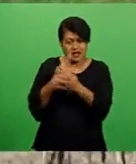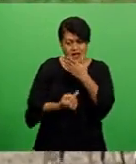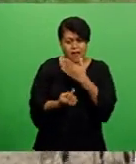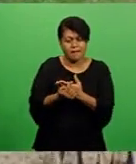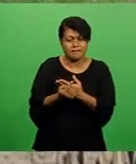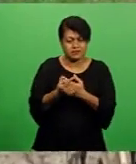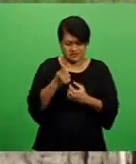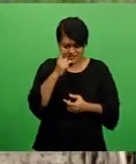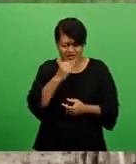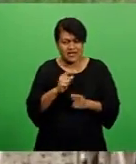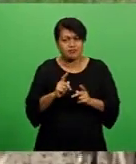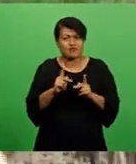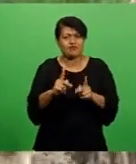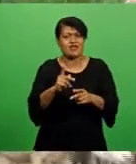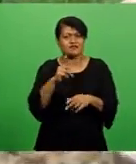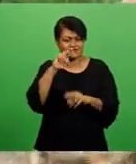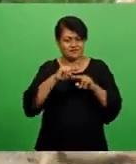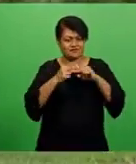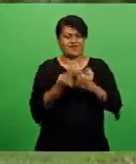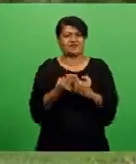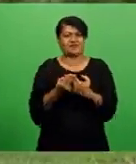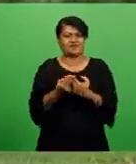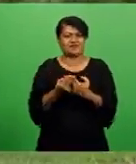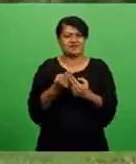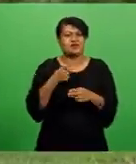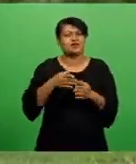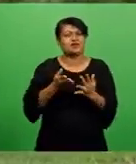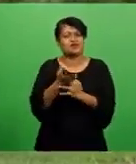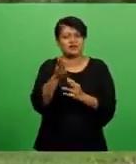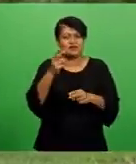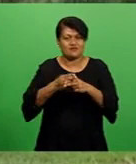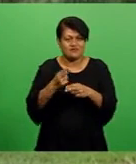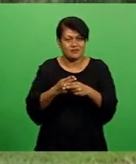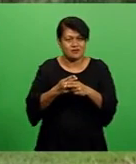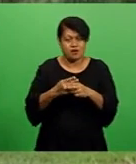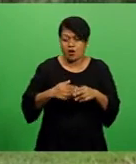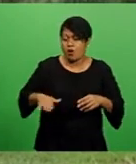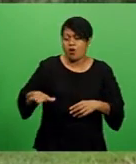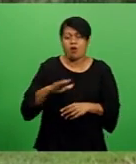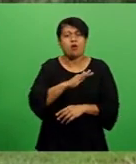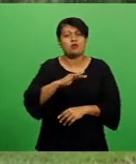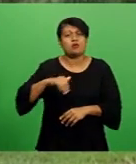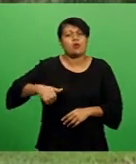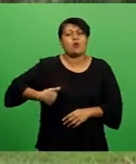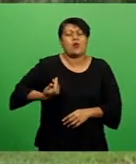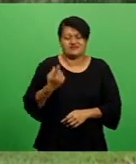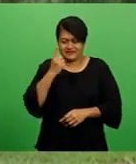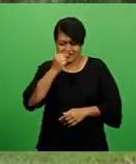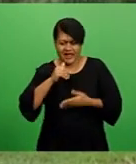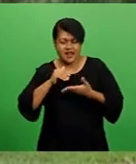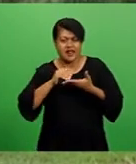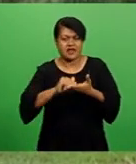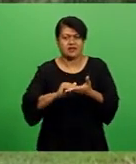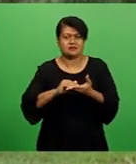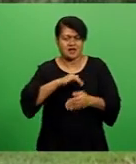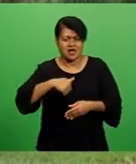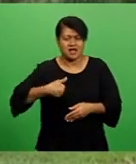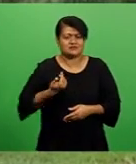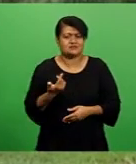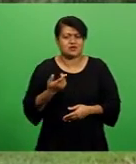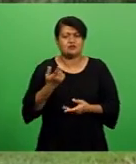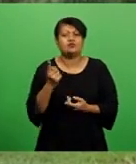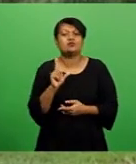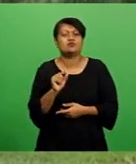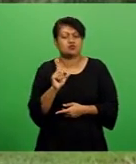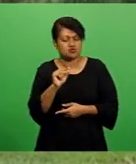through his wife, who also toils on the farm. All wives can help their husbands by doing something at home. It also